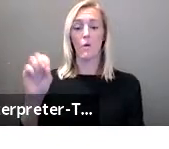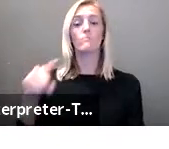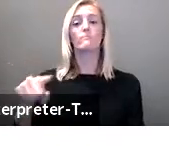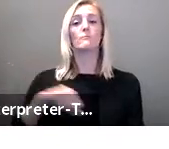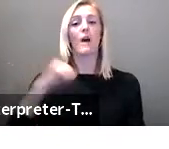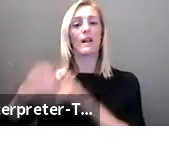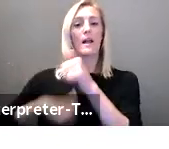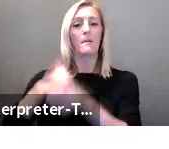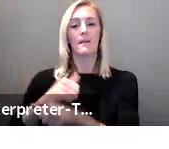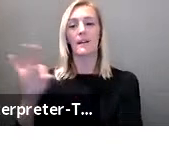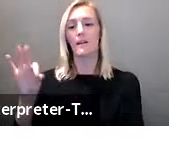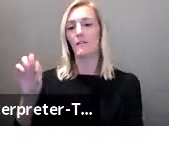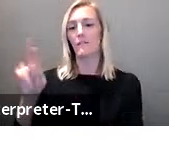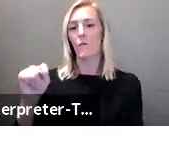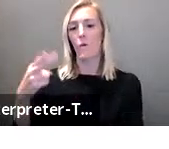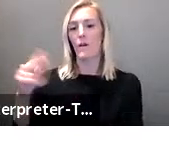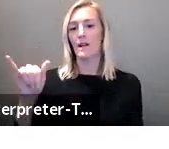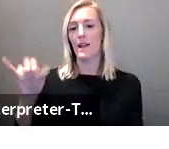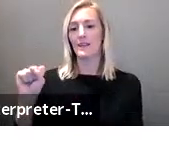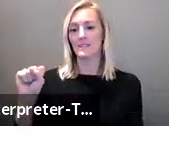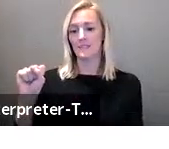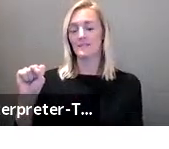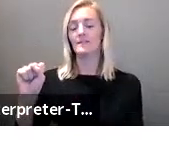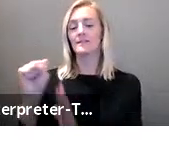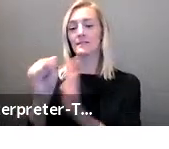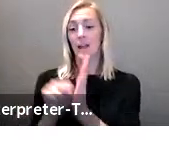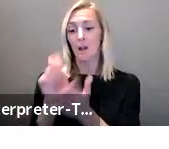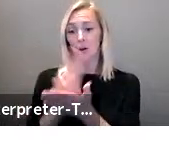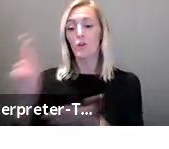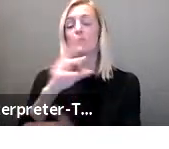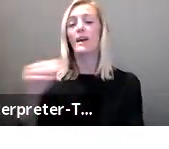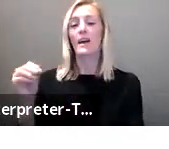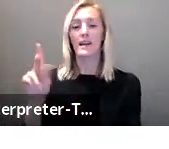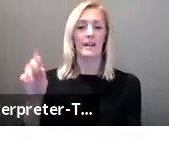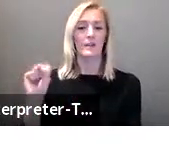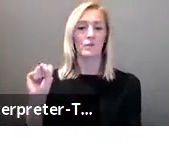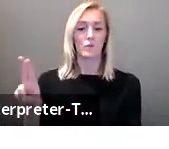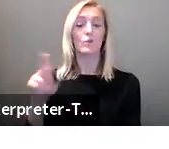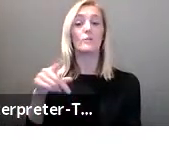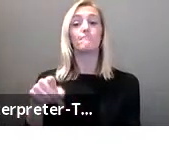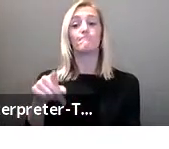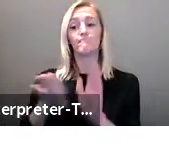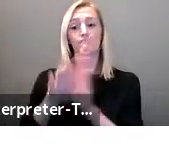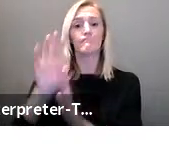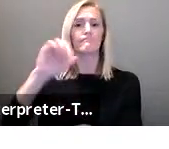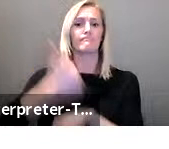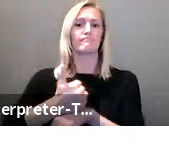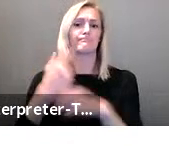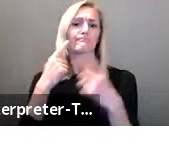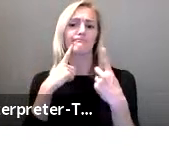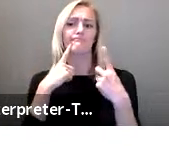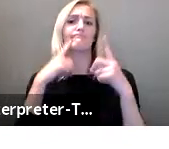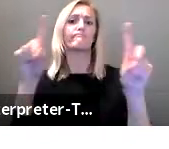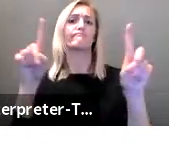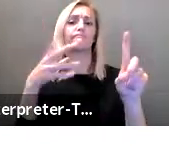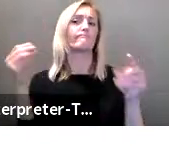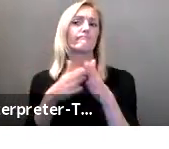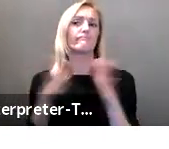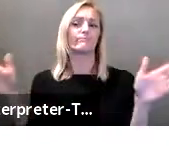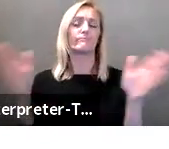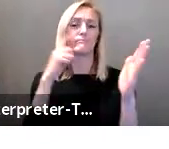Hays State University and Kansas State University. She developed and implemented a very successful and widely